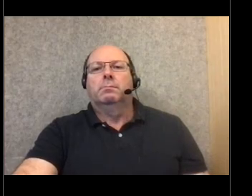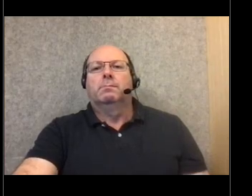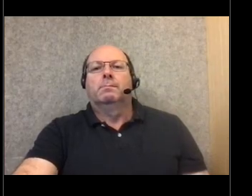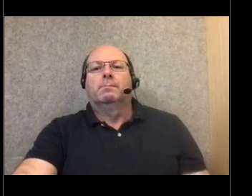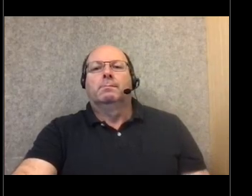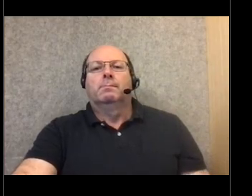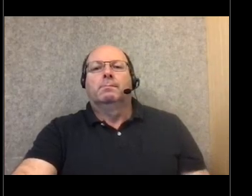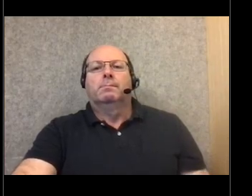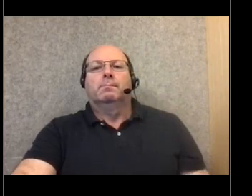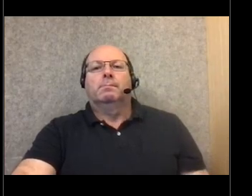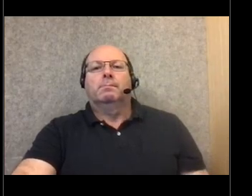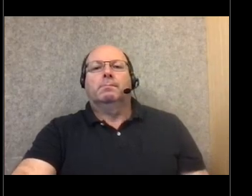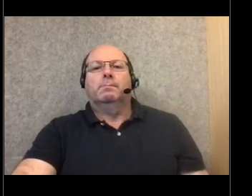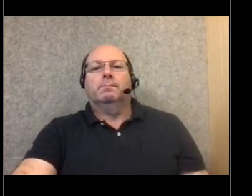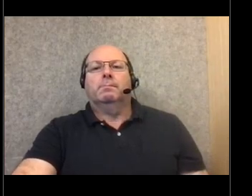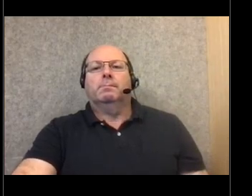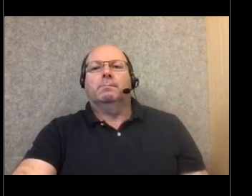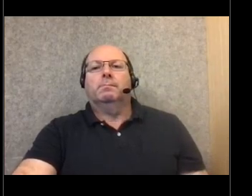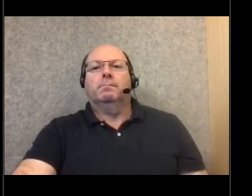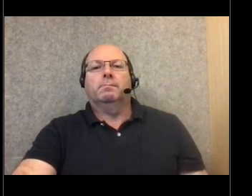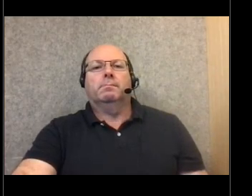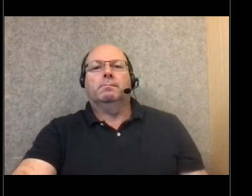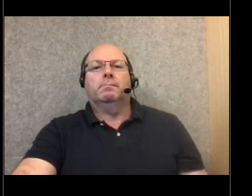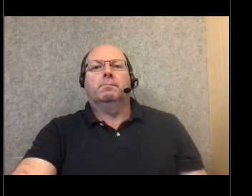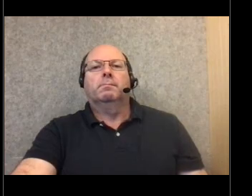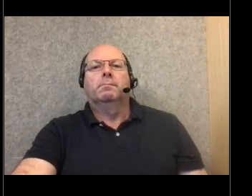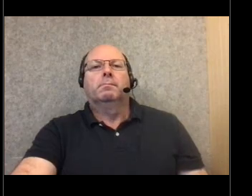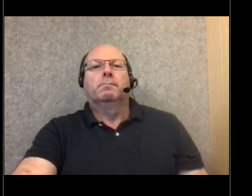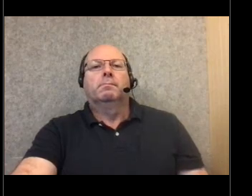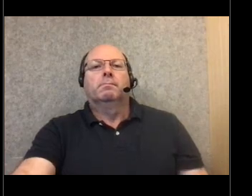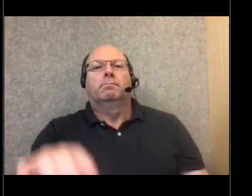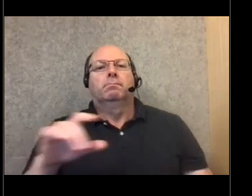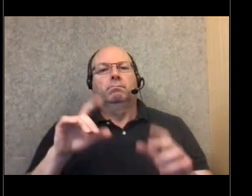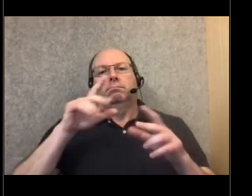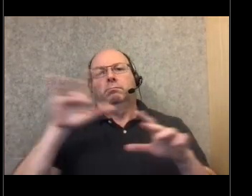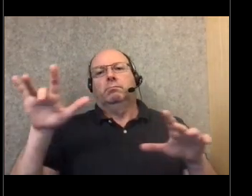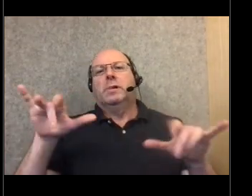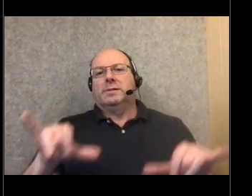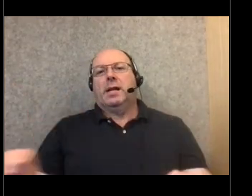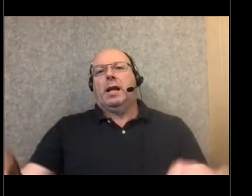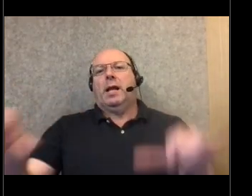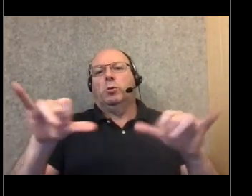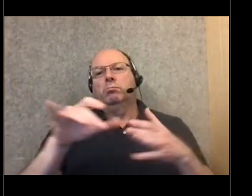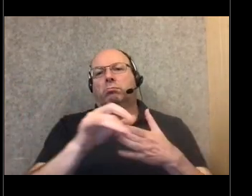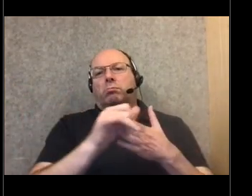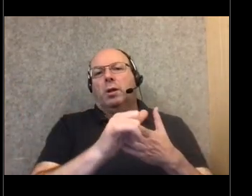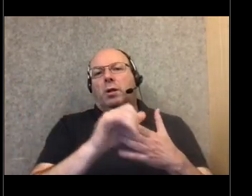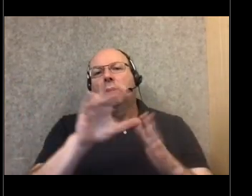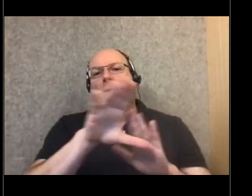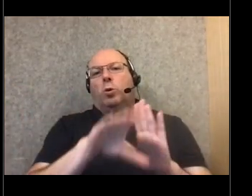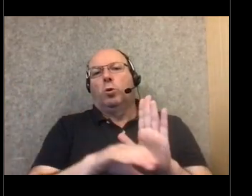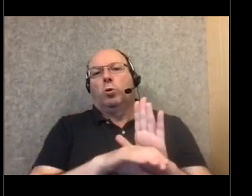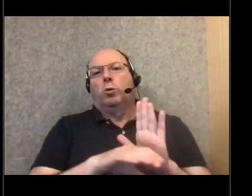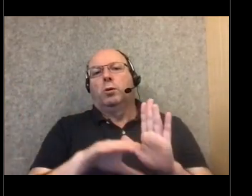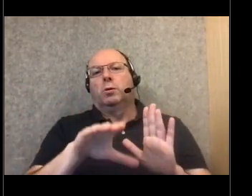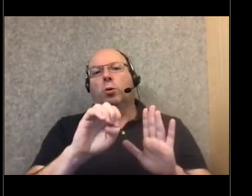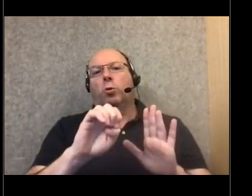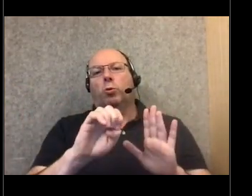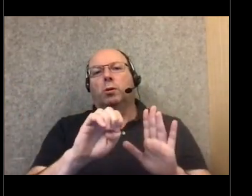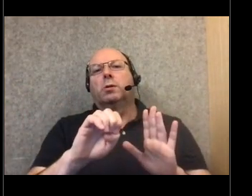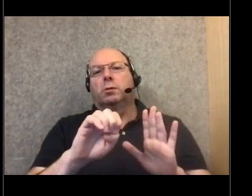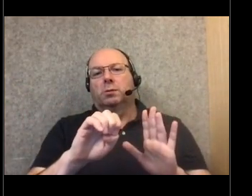And again, that question reads: a blank is a standard, guideline, or code that